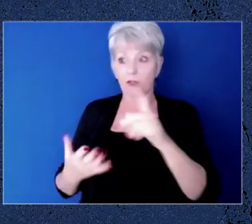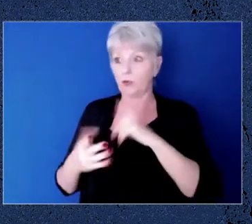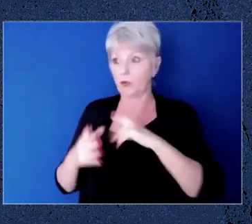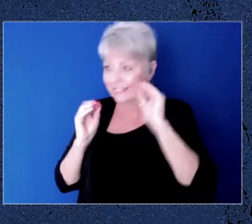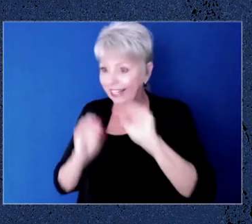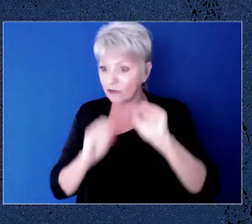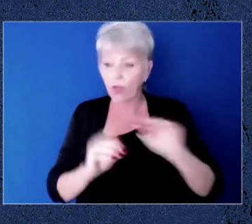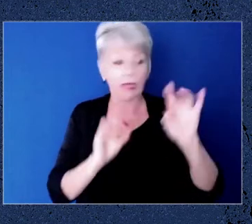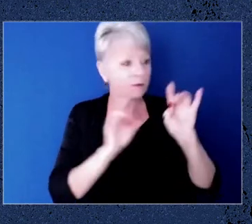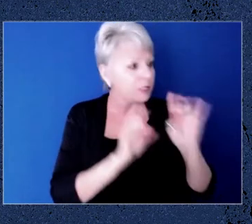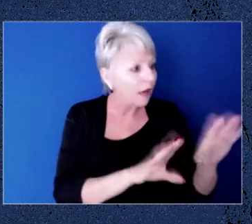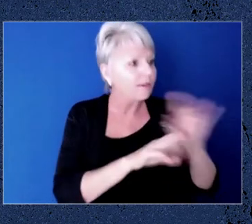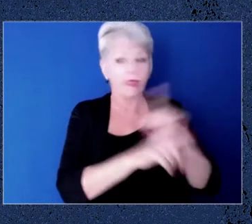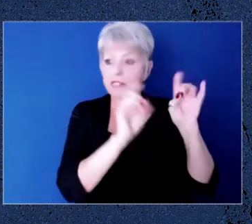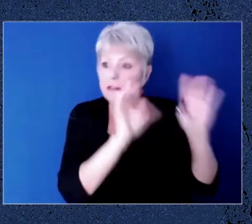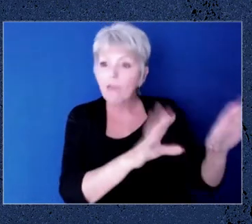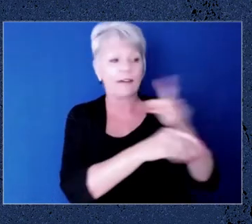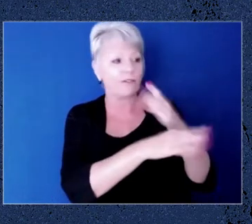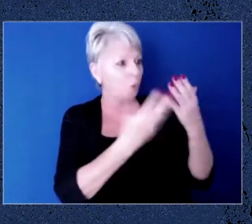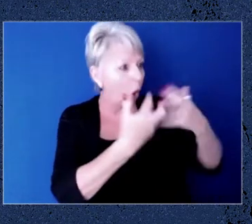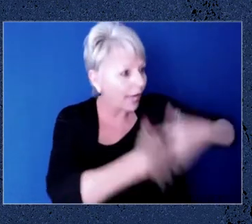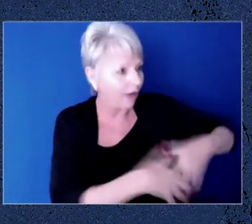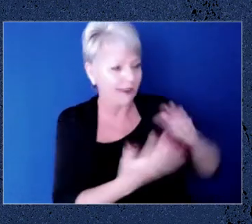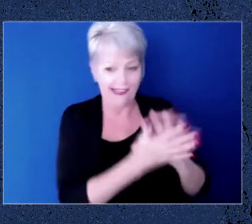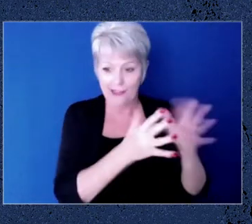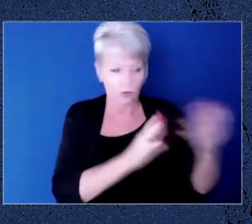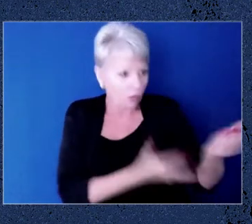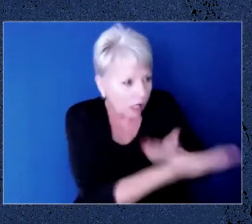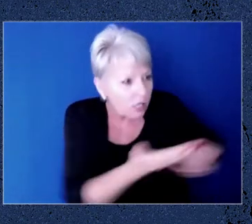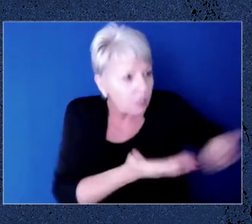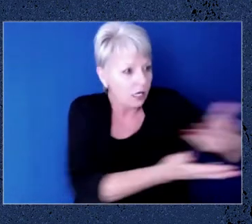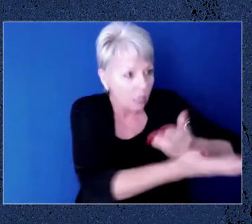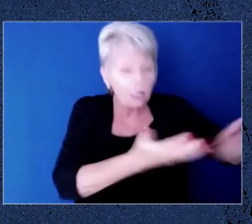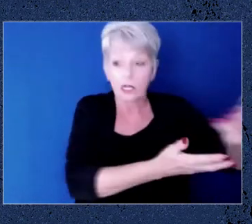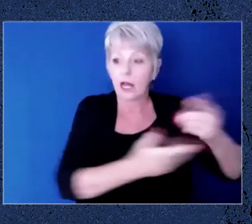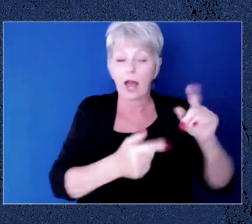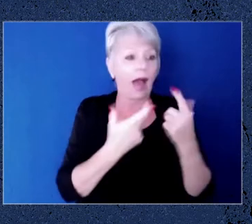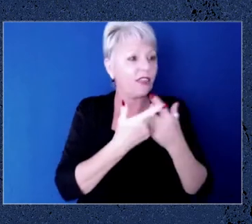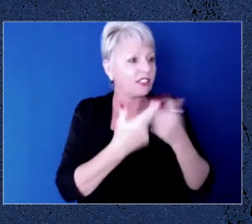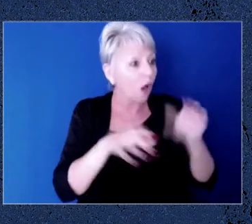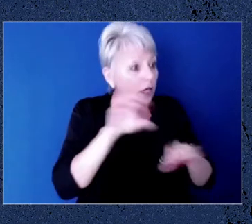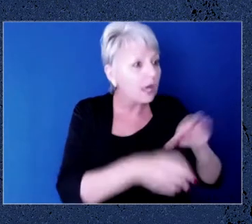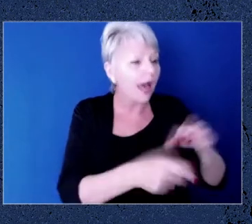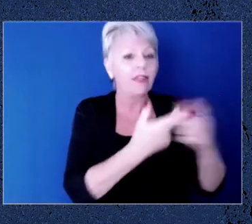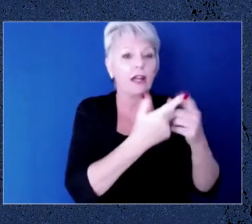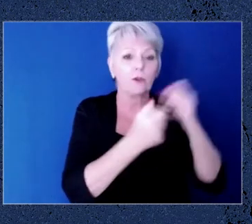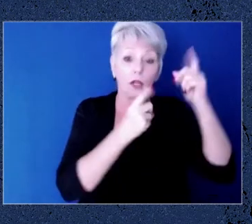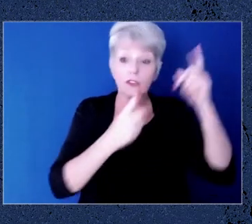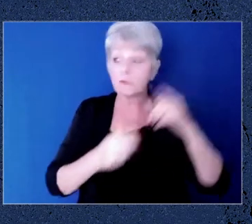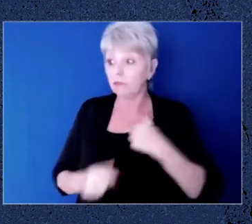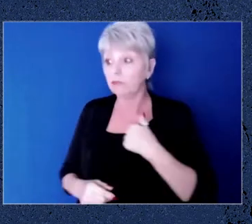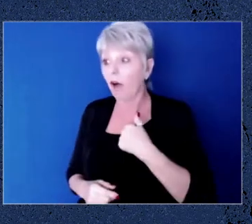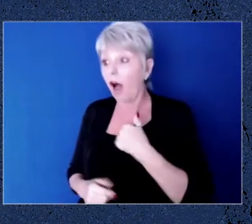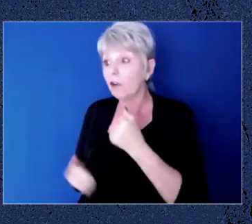with communities or how to appropriately use Indigenous sciences or other knowledges. But just to touch finally, and I agree with you, Kate, then in